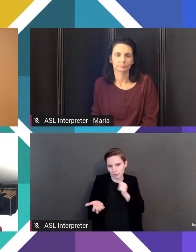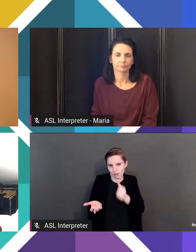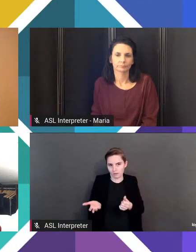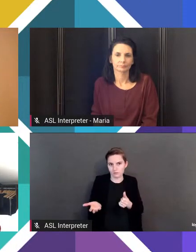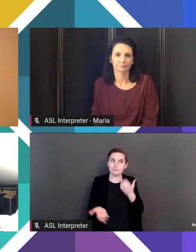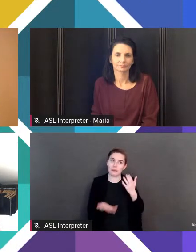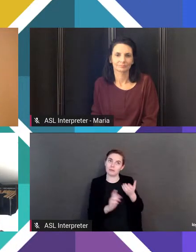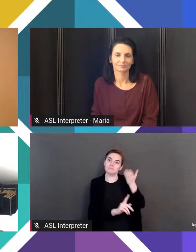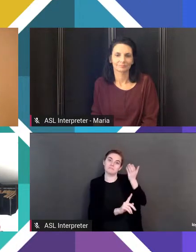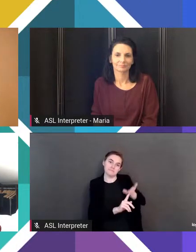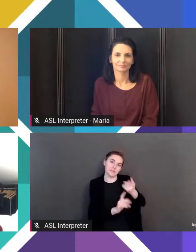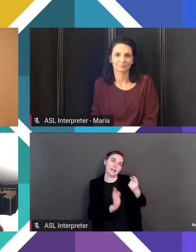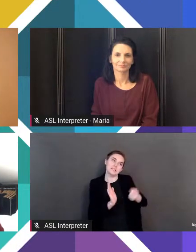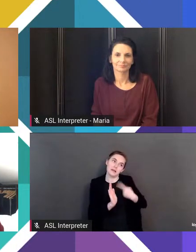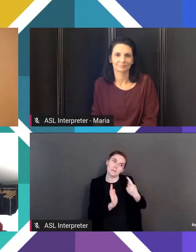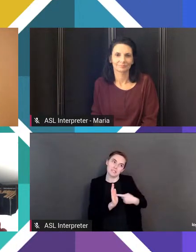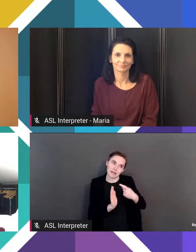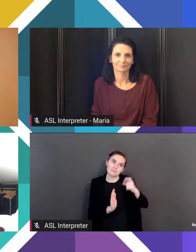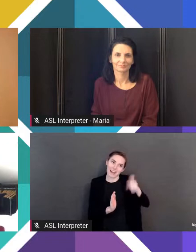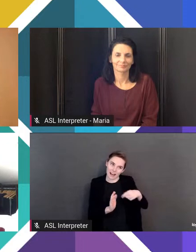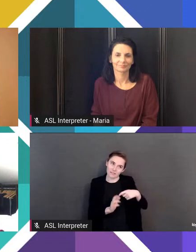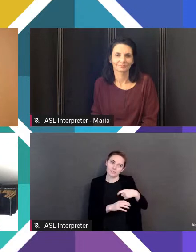crucible.